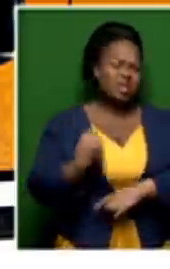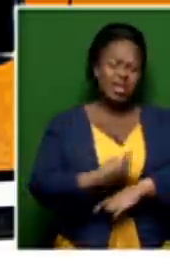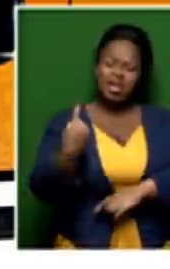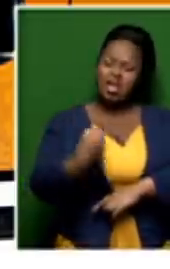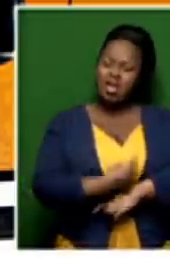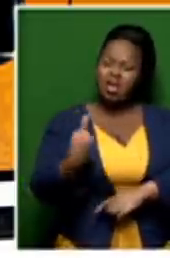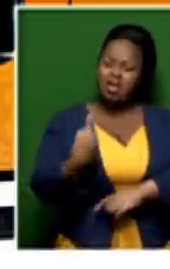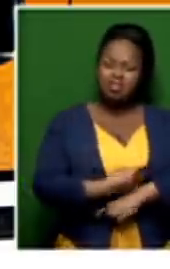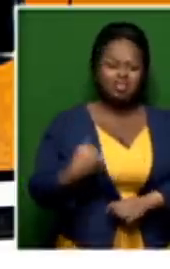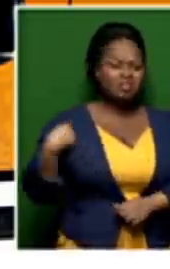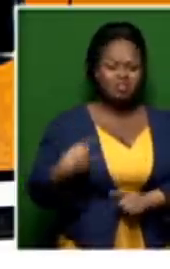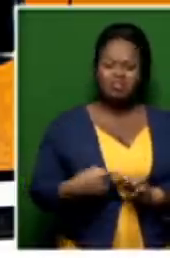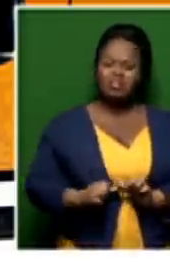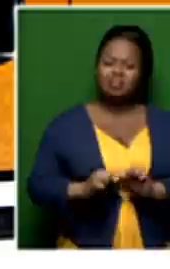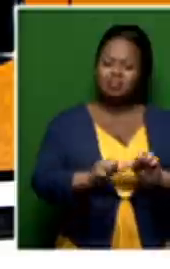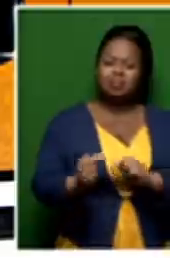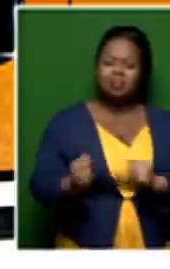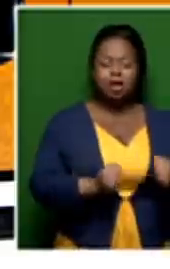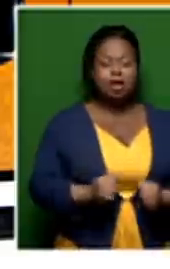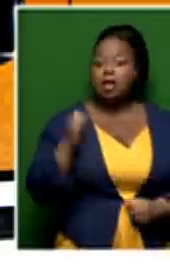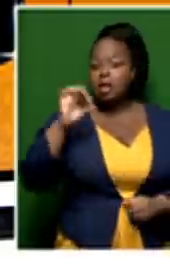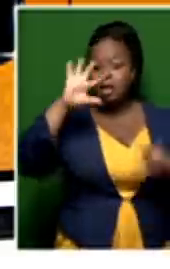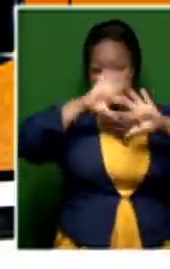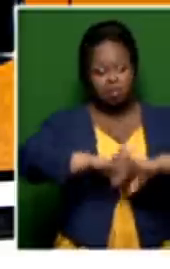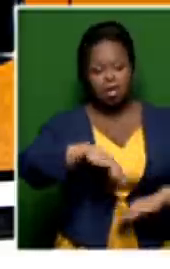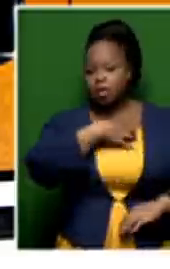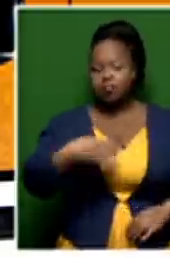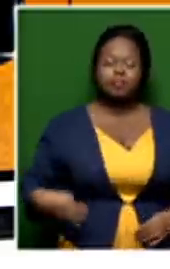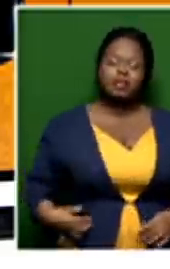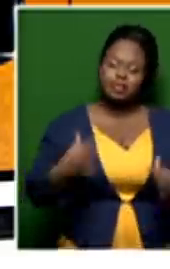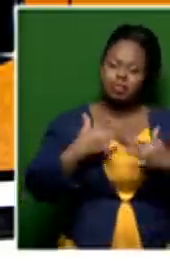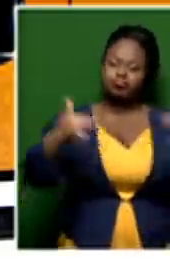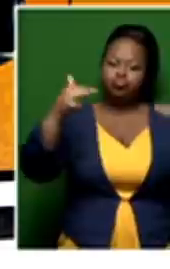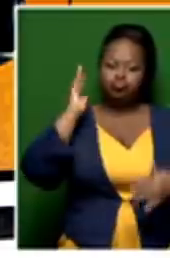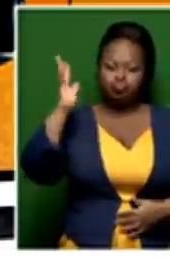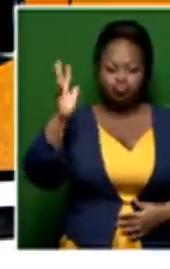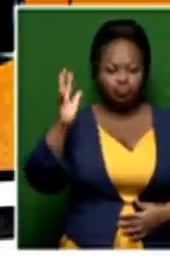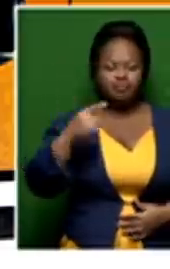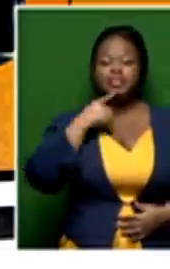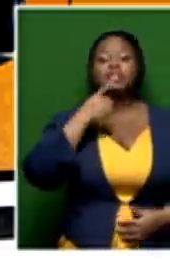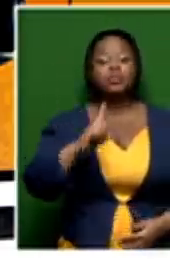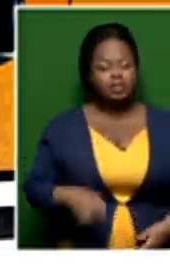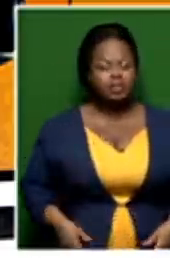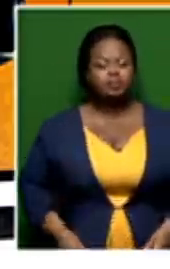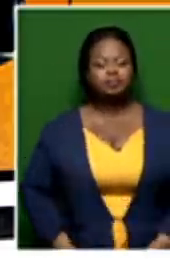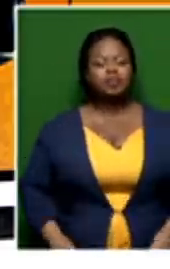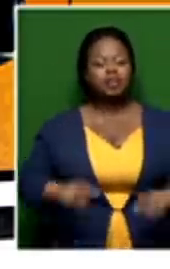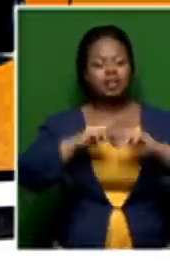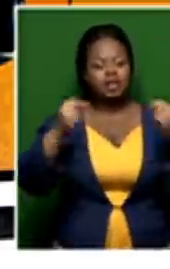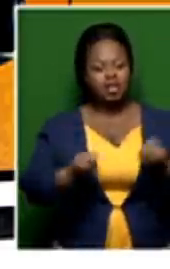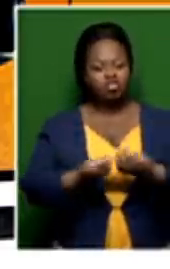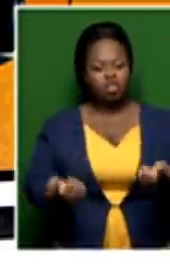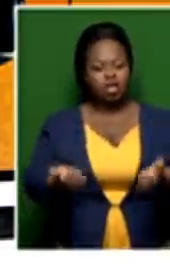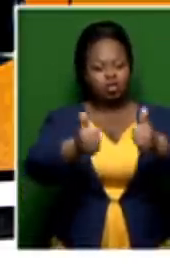in a sustained fashion. Last night, the president addresses the nation, and he says, and I want to quote him, among other things, the National